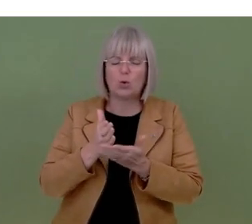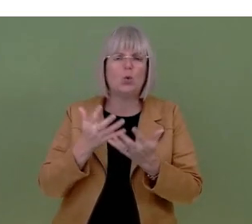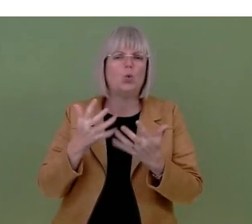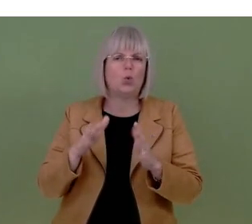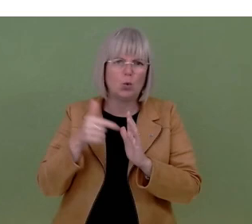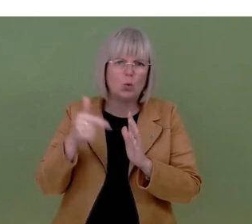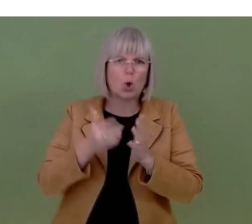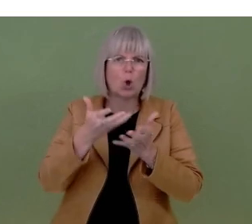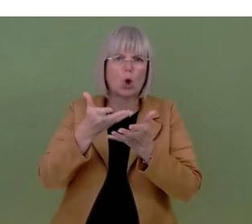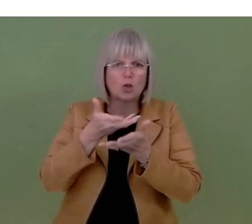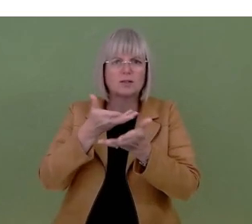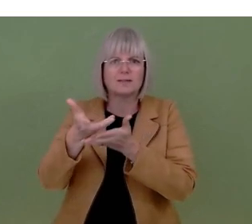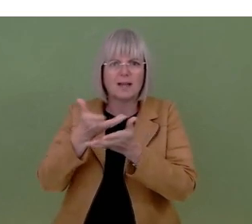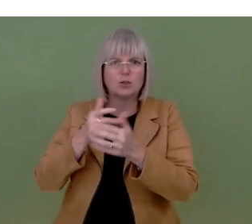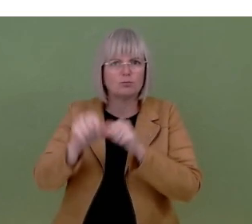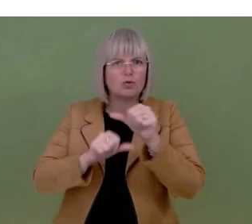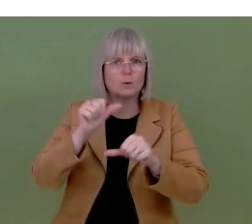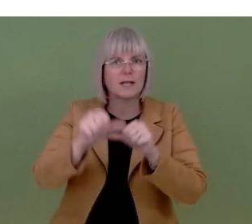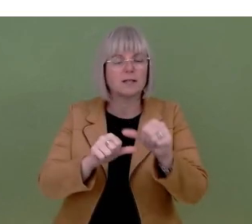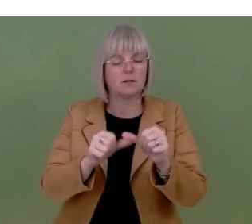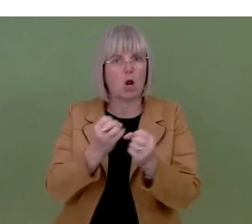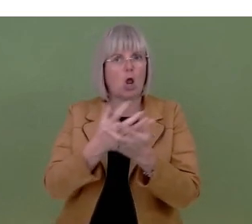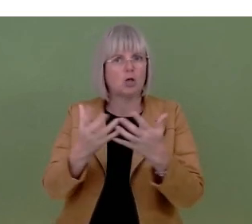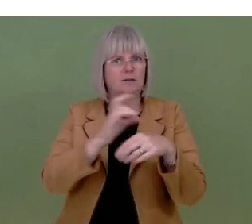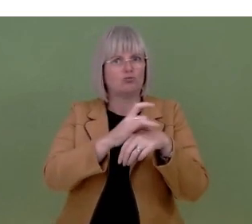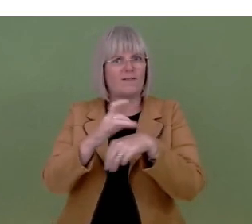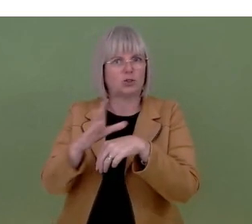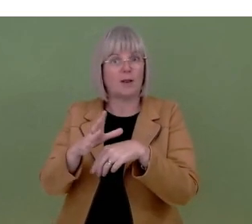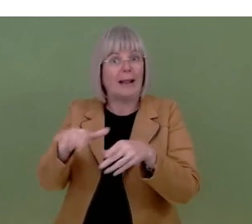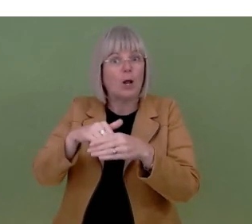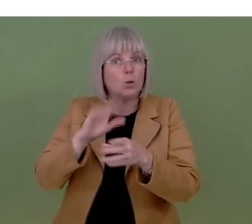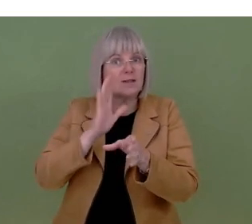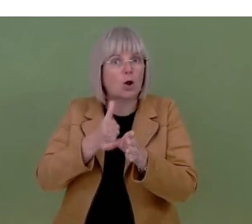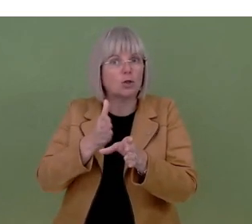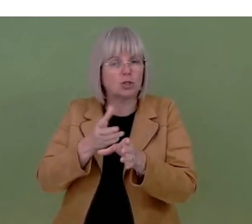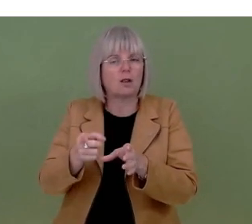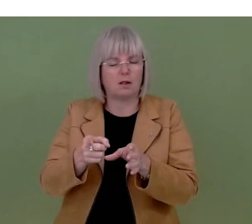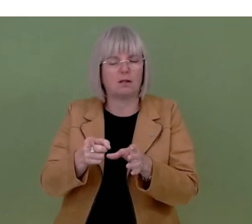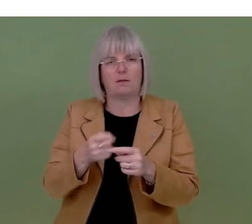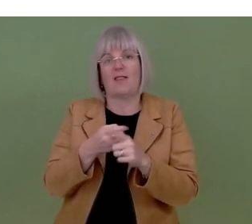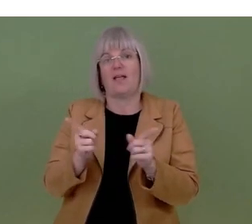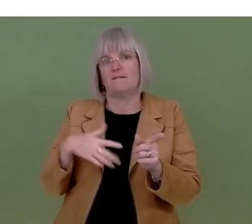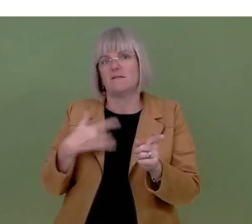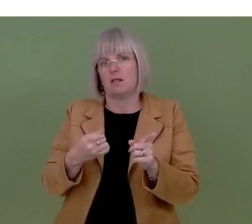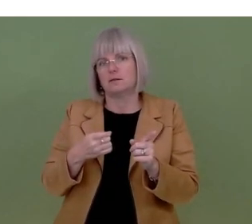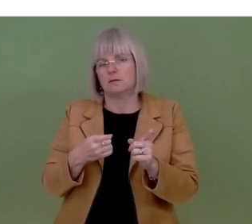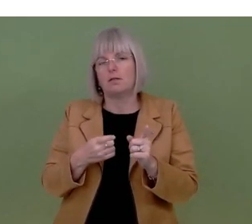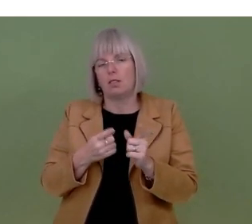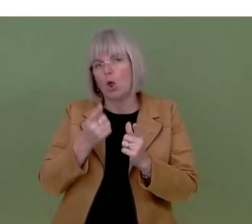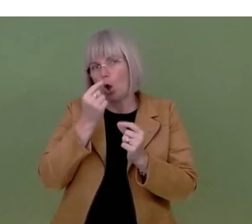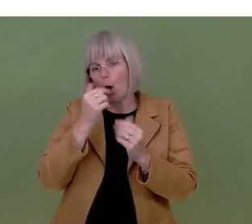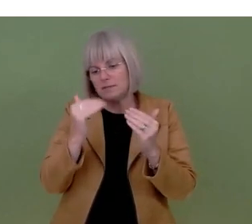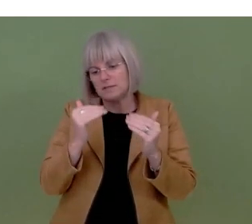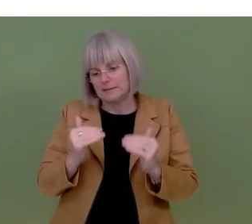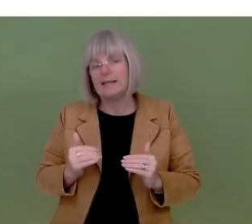including psychological, and they felt that these competencies could be done by this workforce,